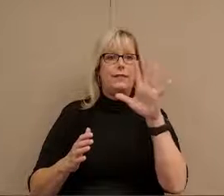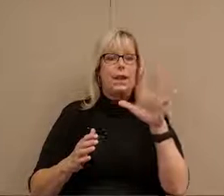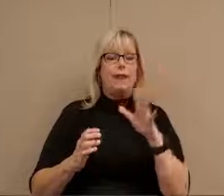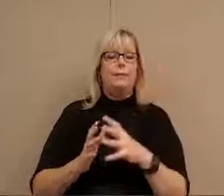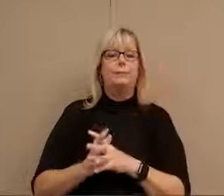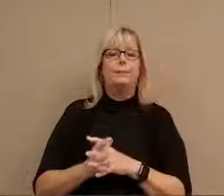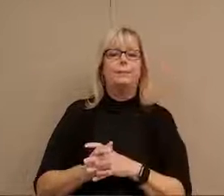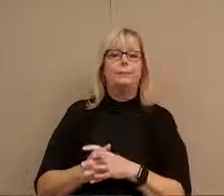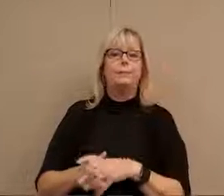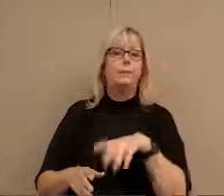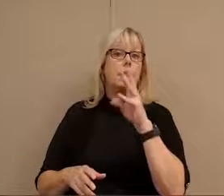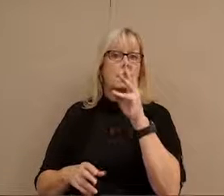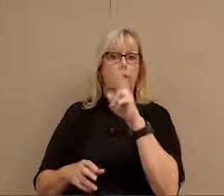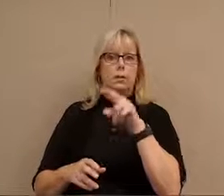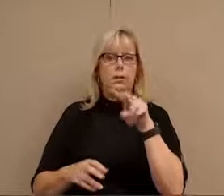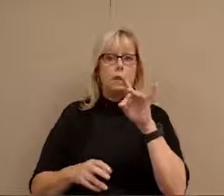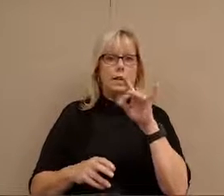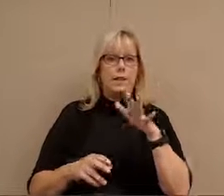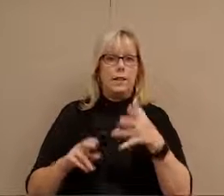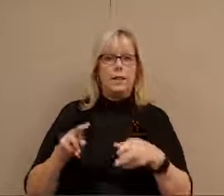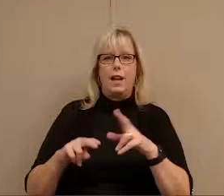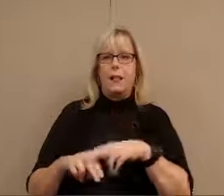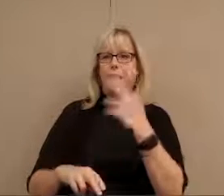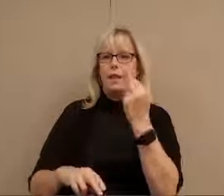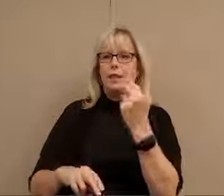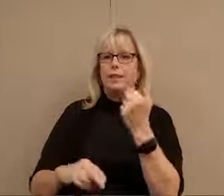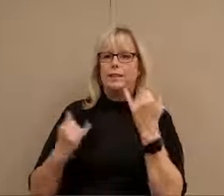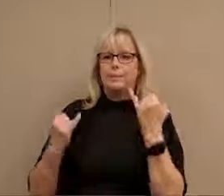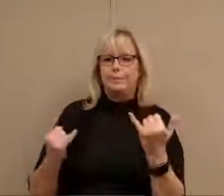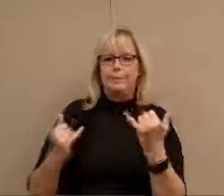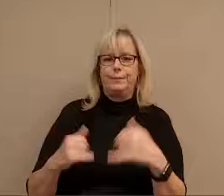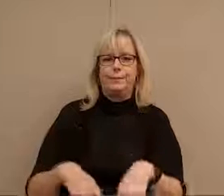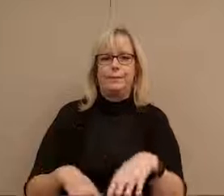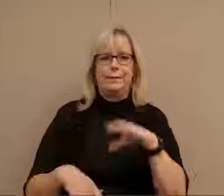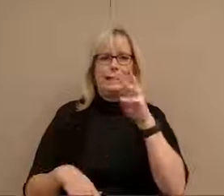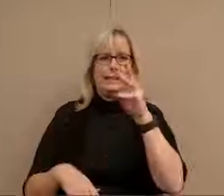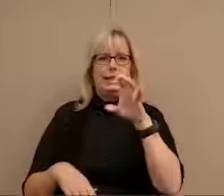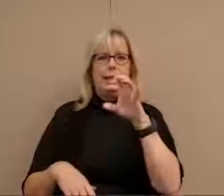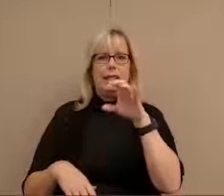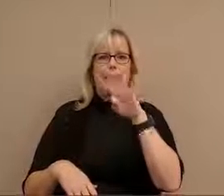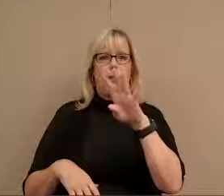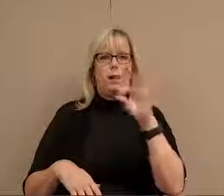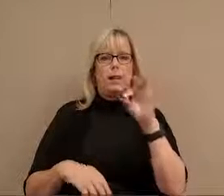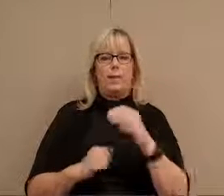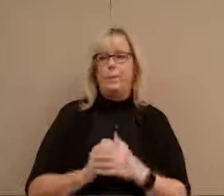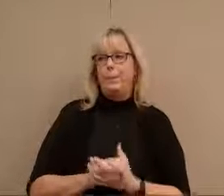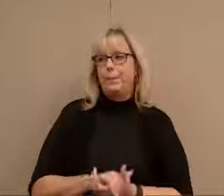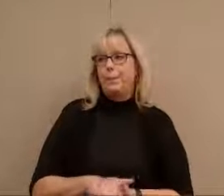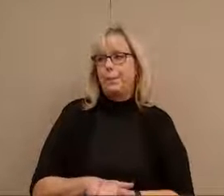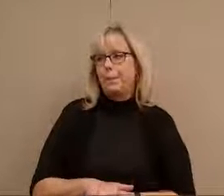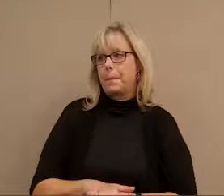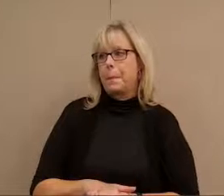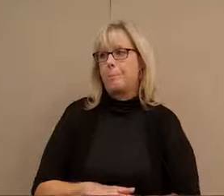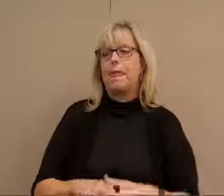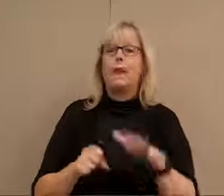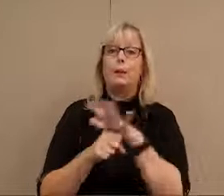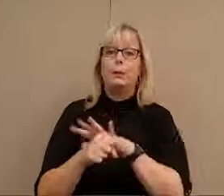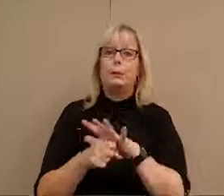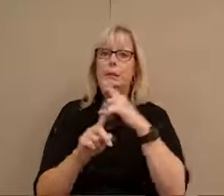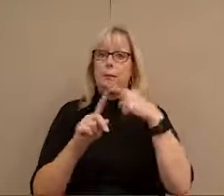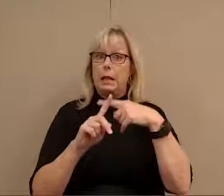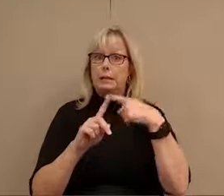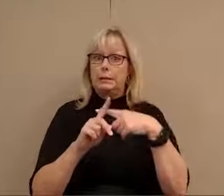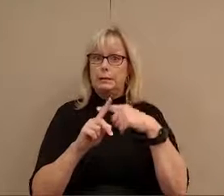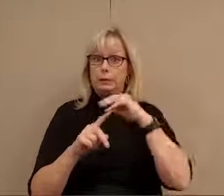3,965. And 62285 up 13 to 649. Regional